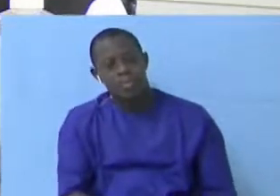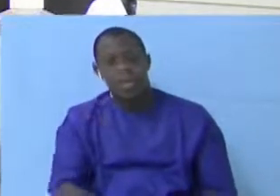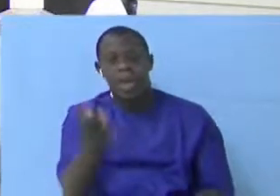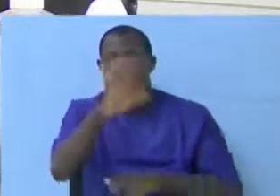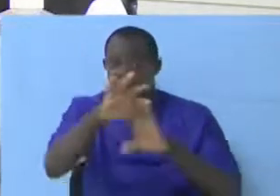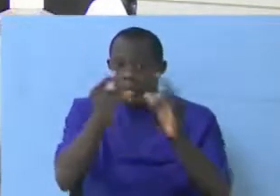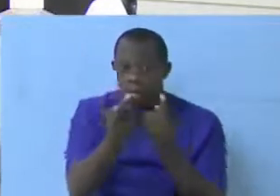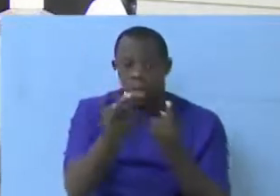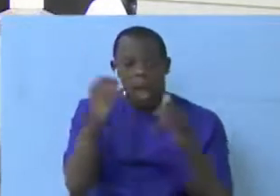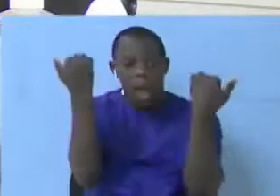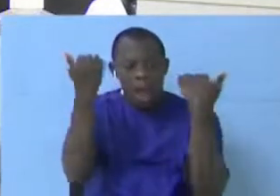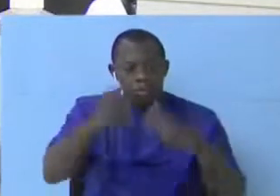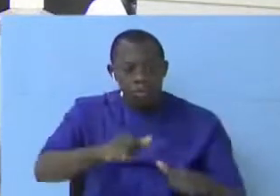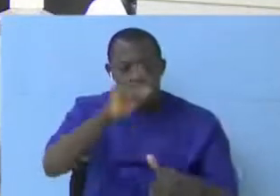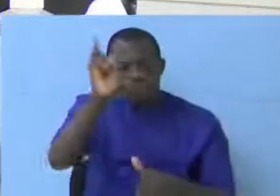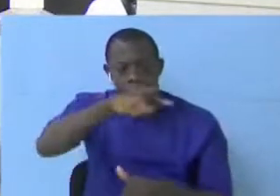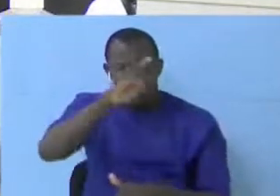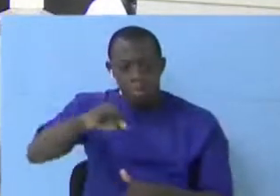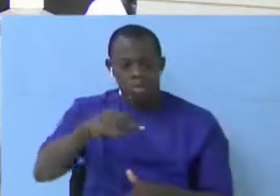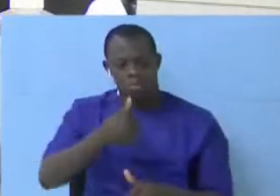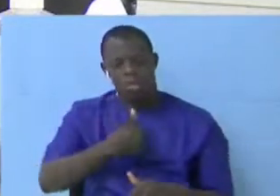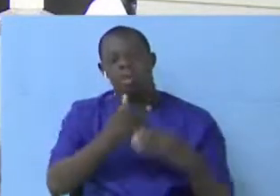that goes wrong, I'm in charge.